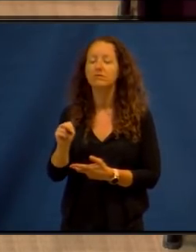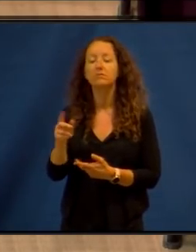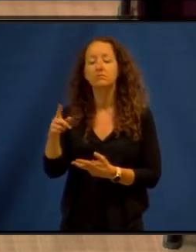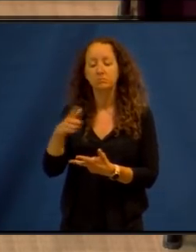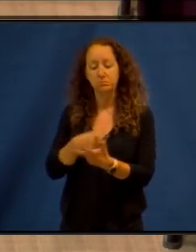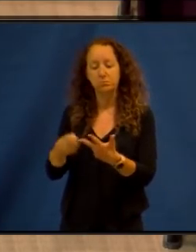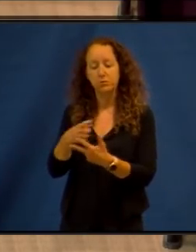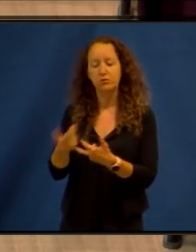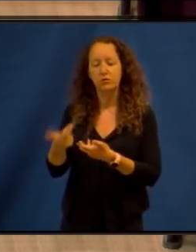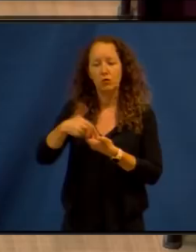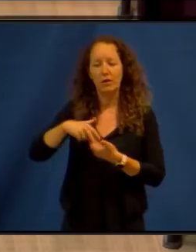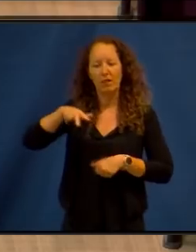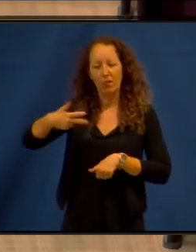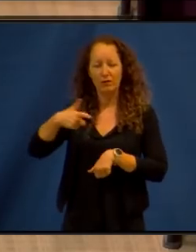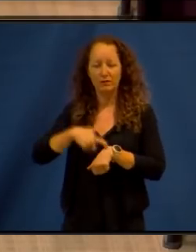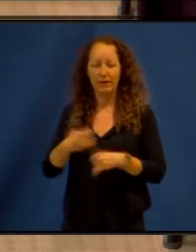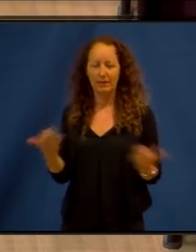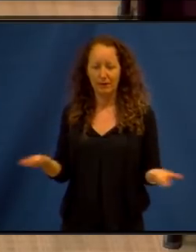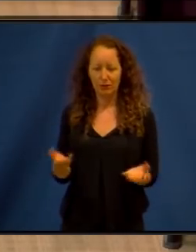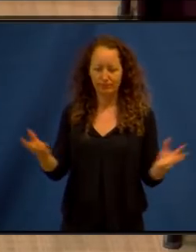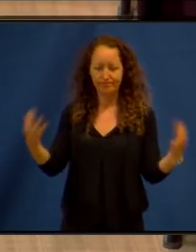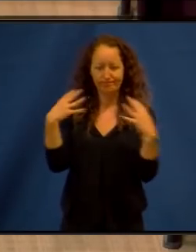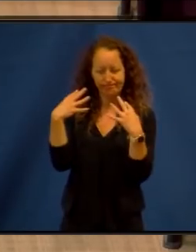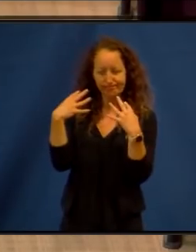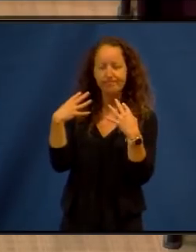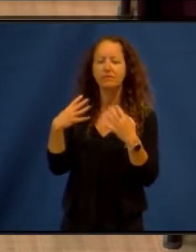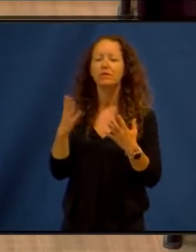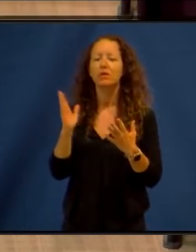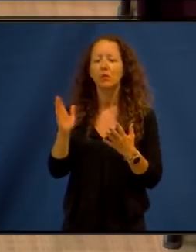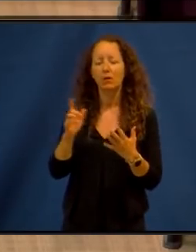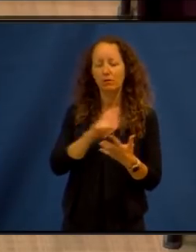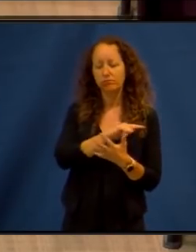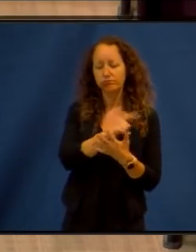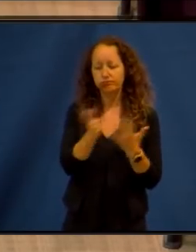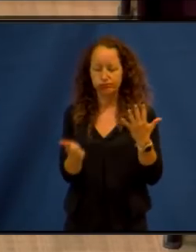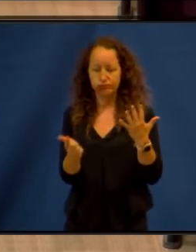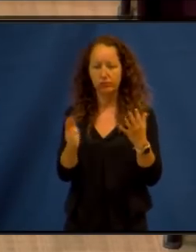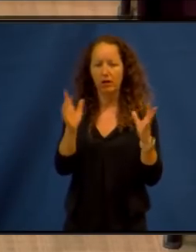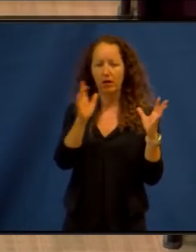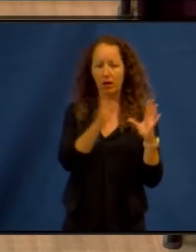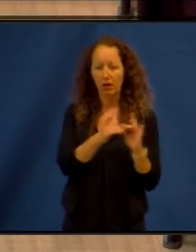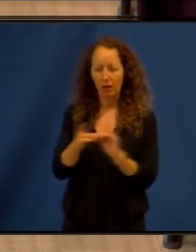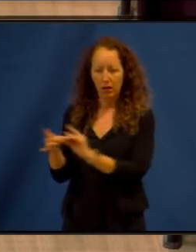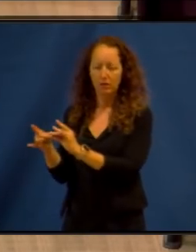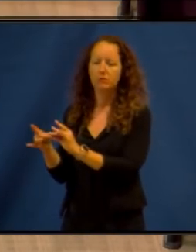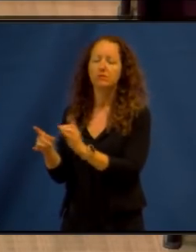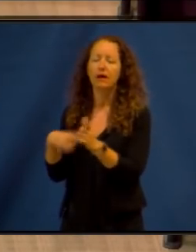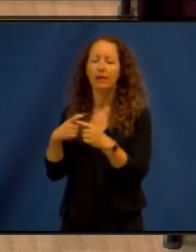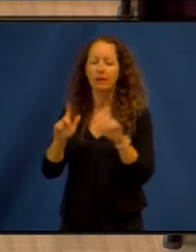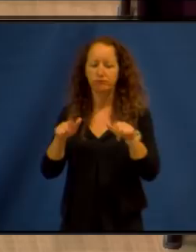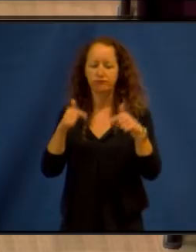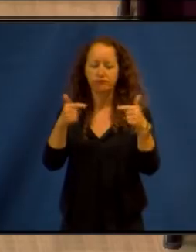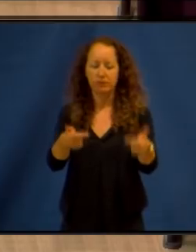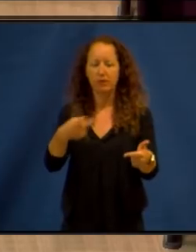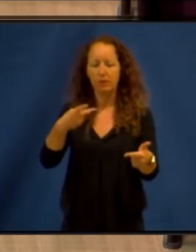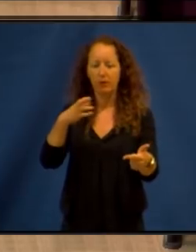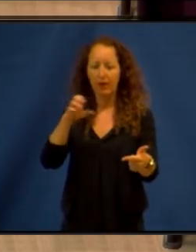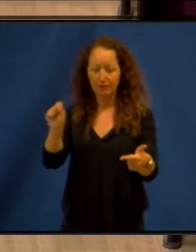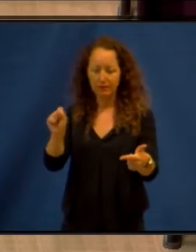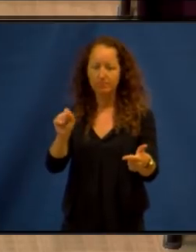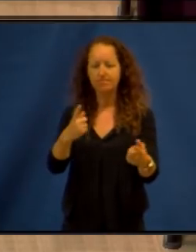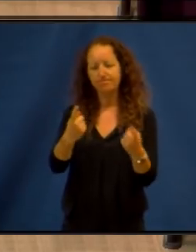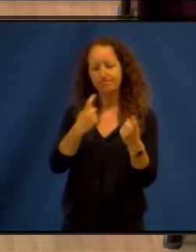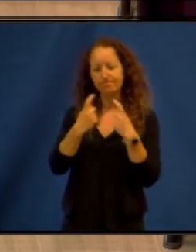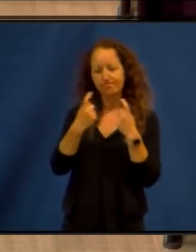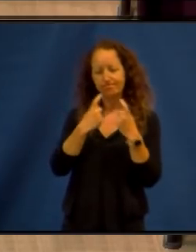start off with statements from each of our participants before turning to the press for questions. I will first